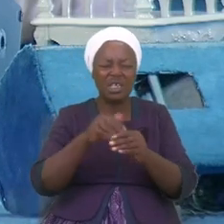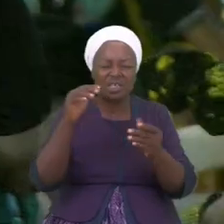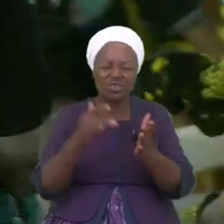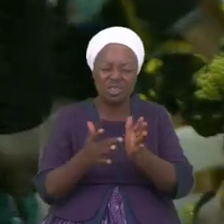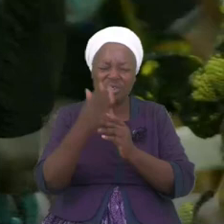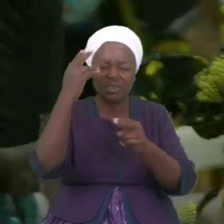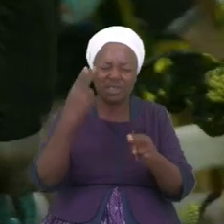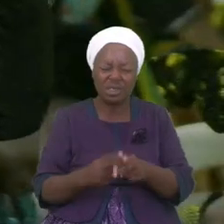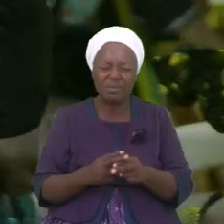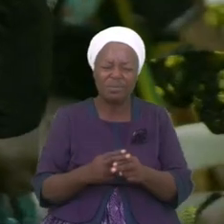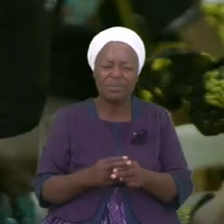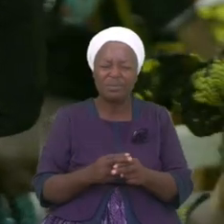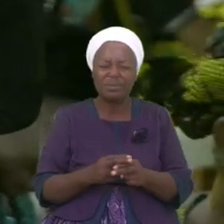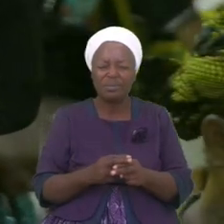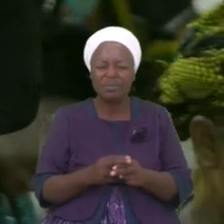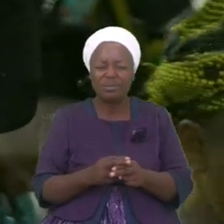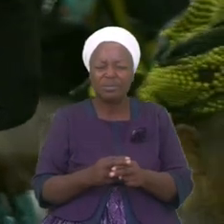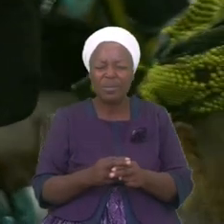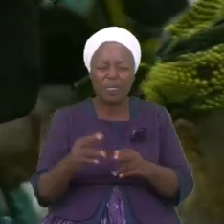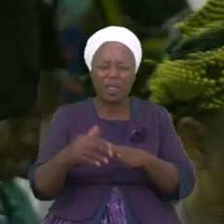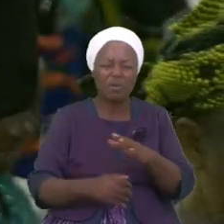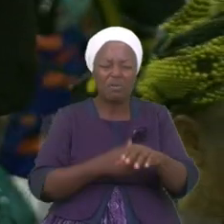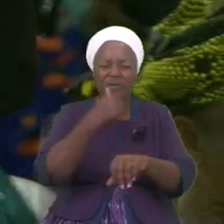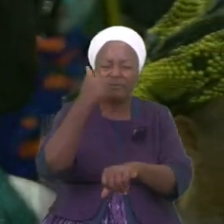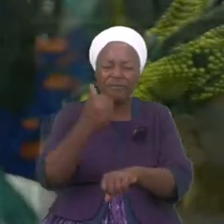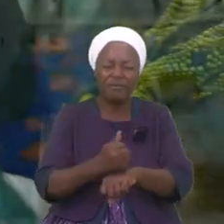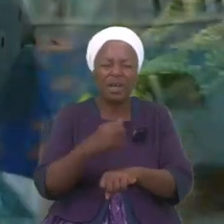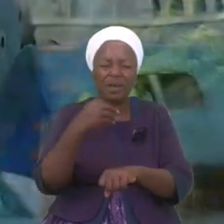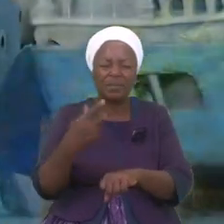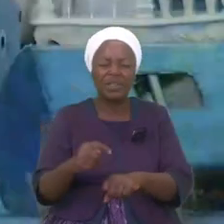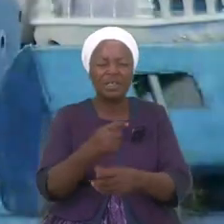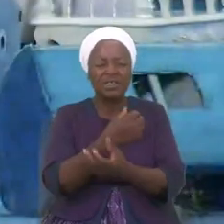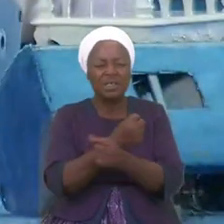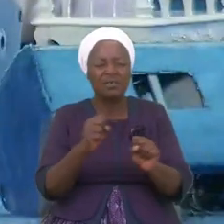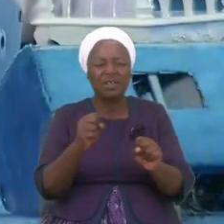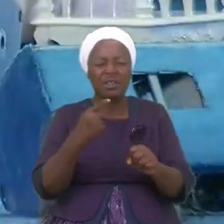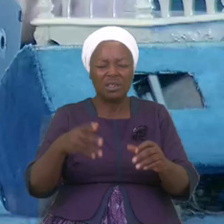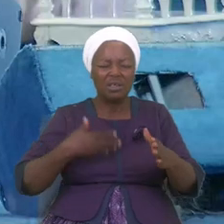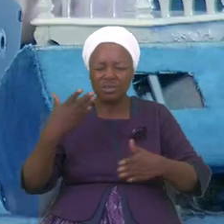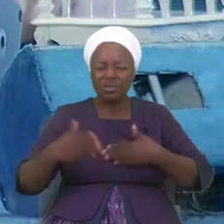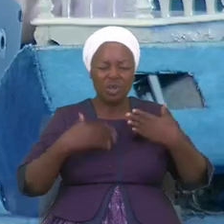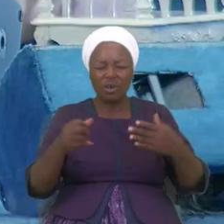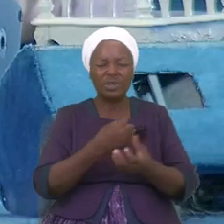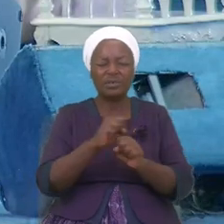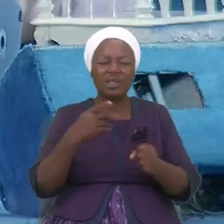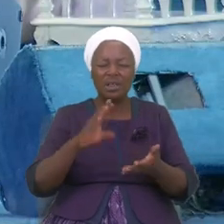Jesus' name. Confirm the salvation, the joy of salvation, the forgiveness in salvation,